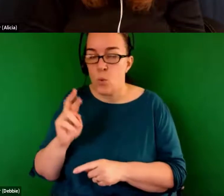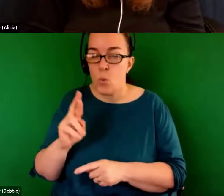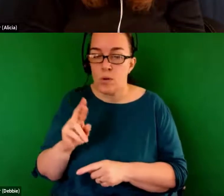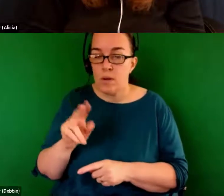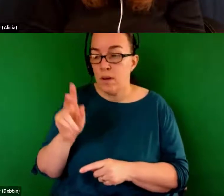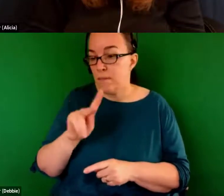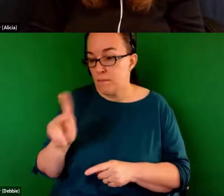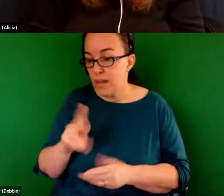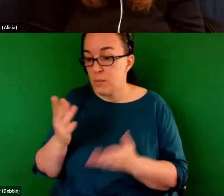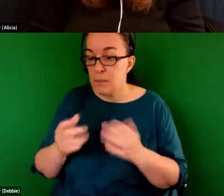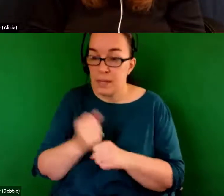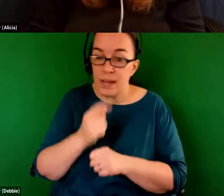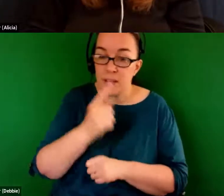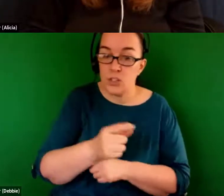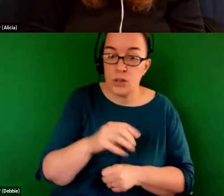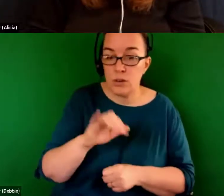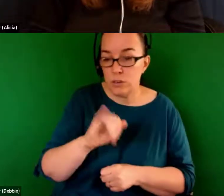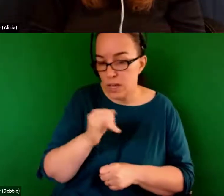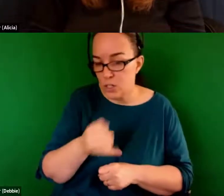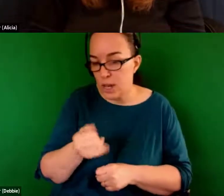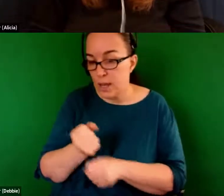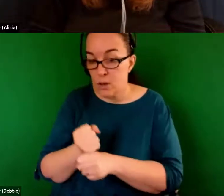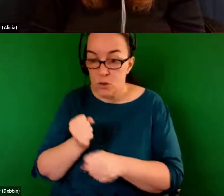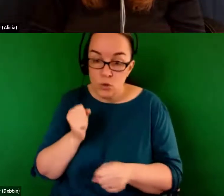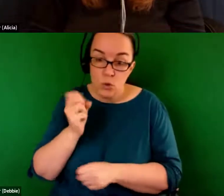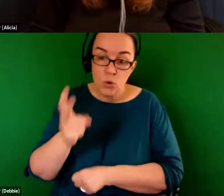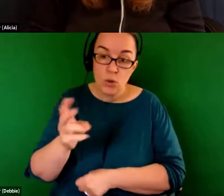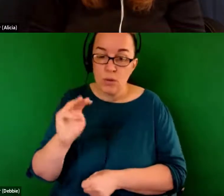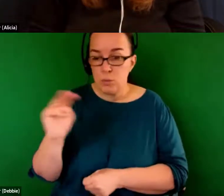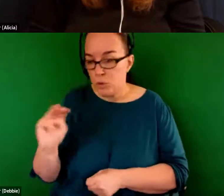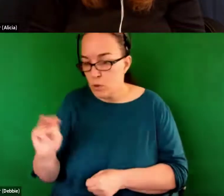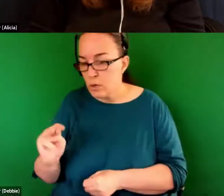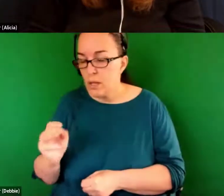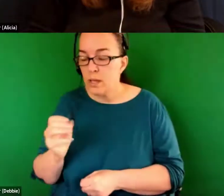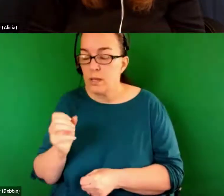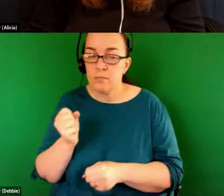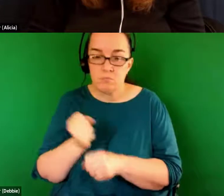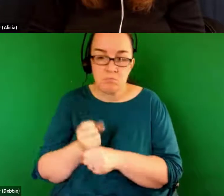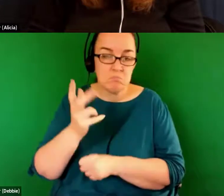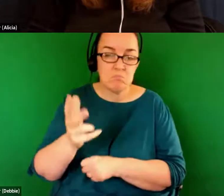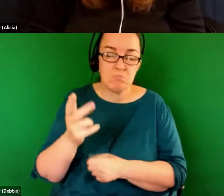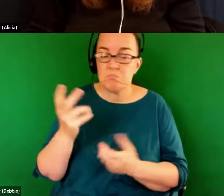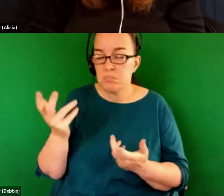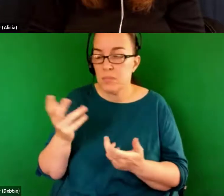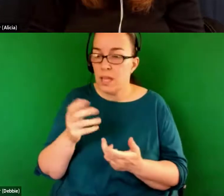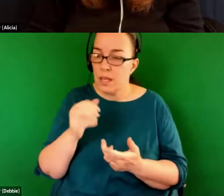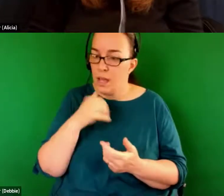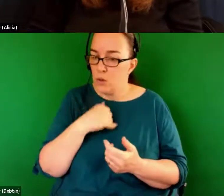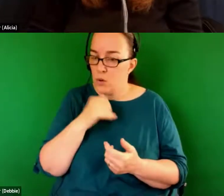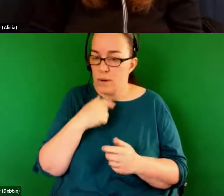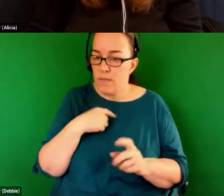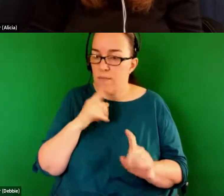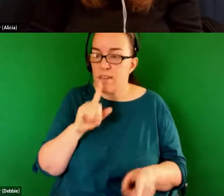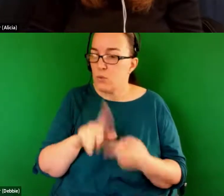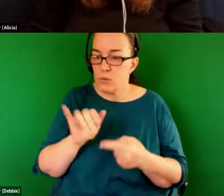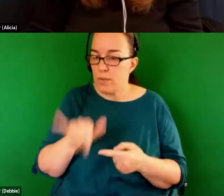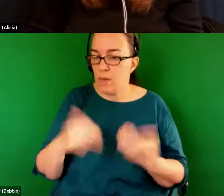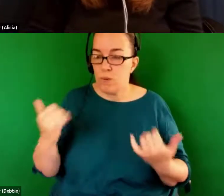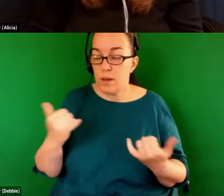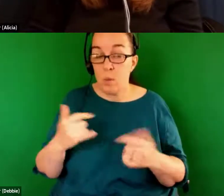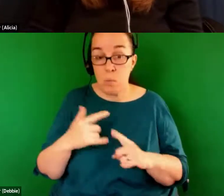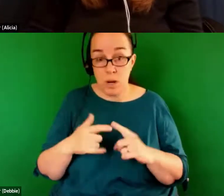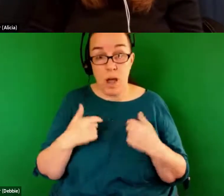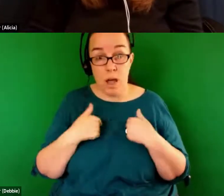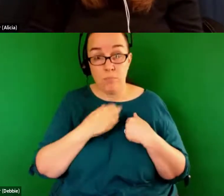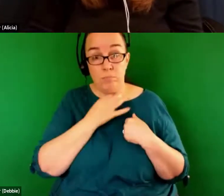and next year maybe you get your J&J, maybe in the previous years you get Moderna, or in the next years you get Moderna. While I don't have the answer to this question, I, like you, have